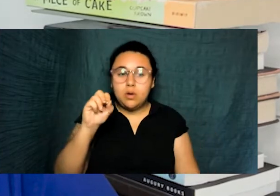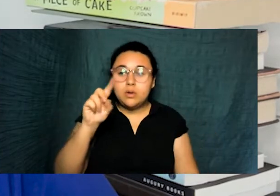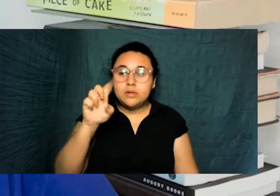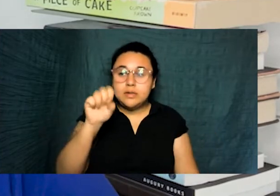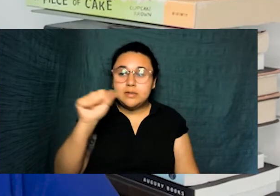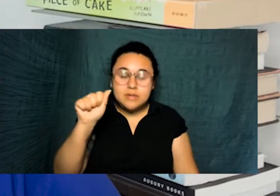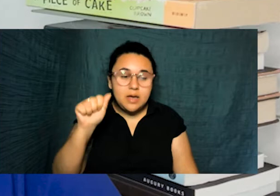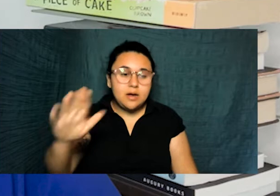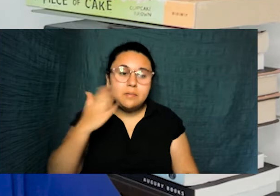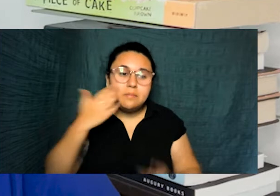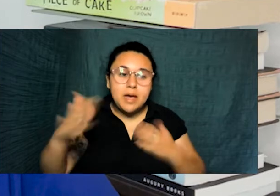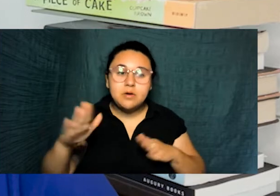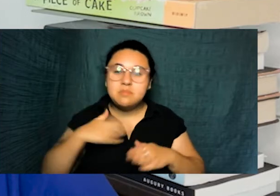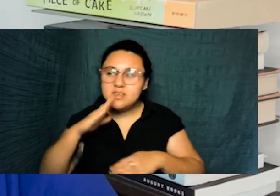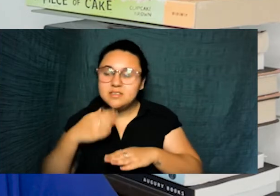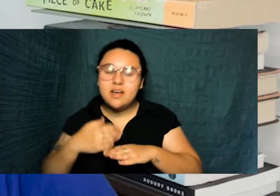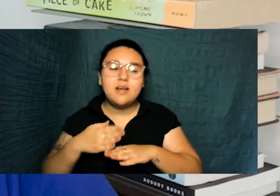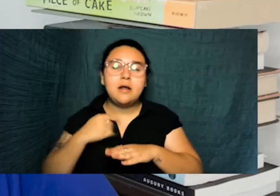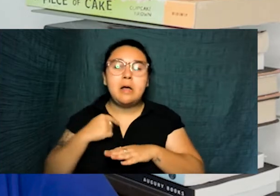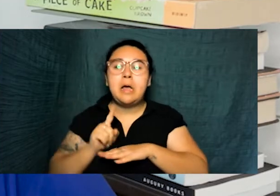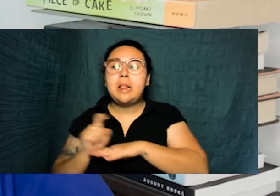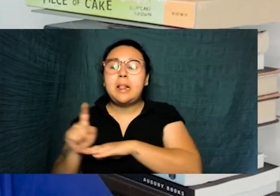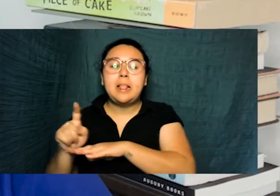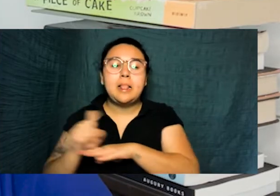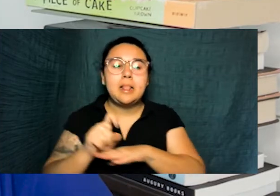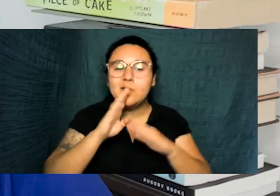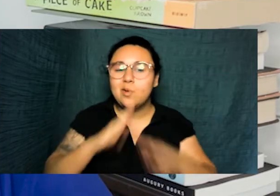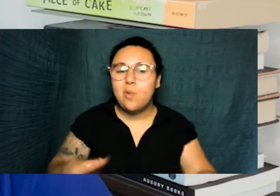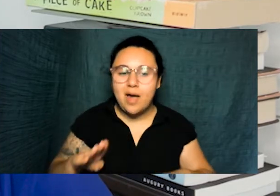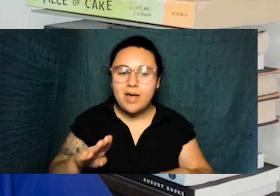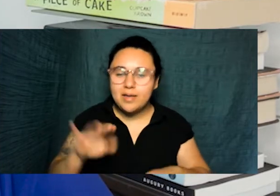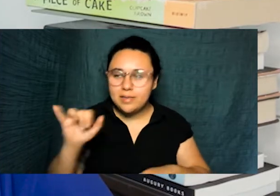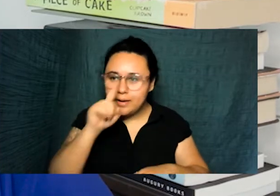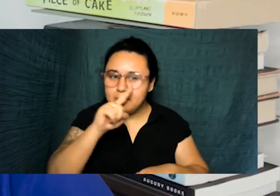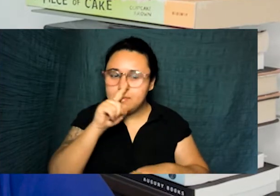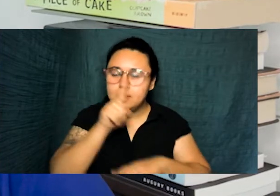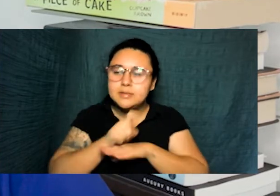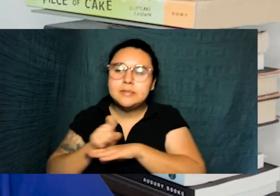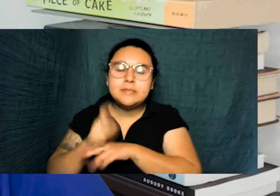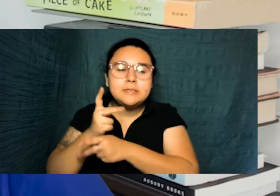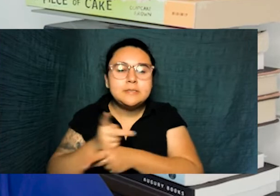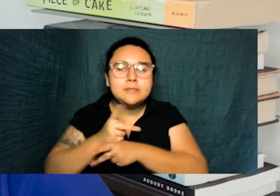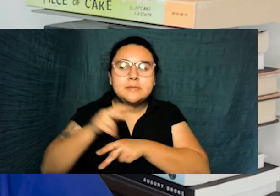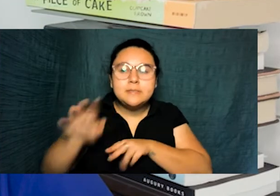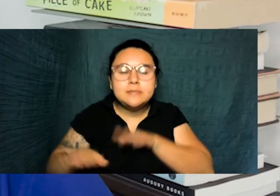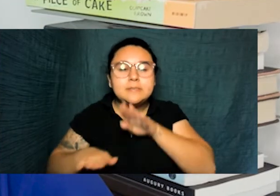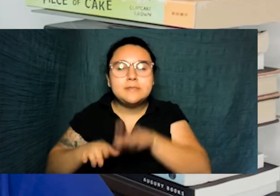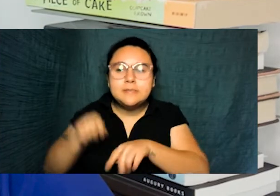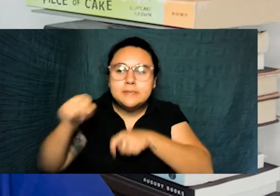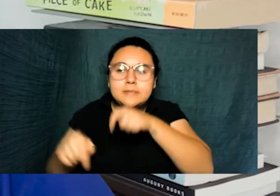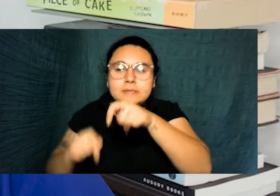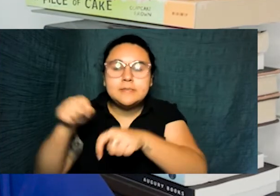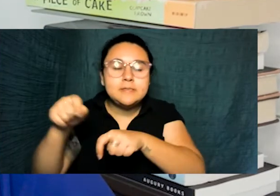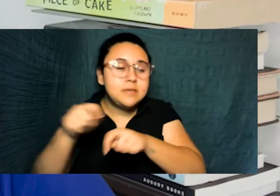quiet as a mouse, cleaning as she slept. I was careful not to wake her. I froze in place and